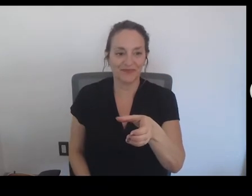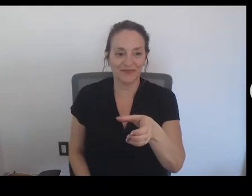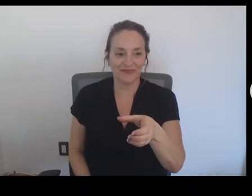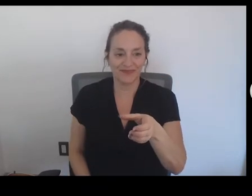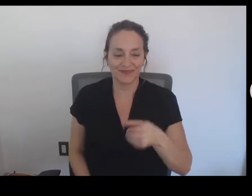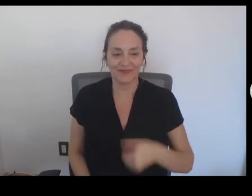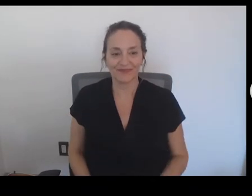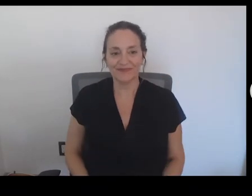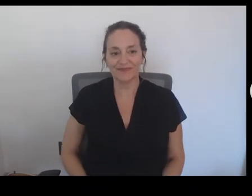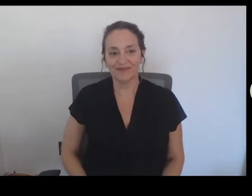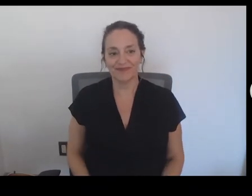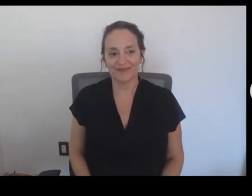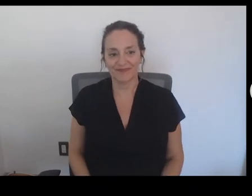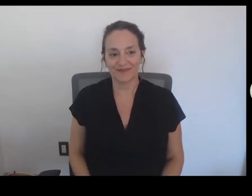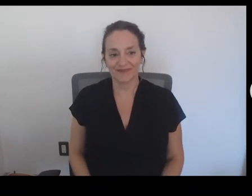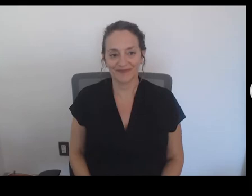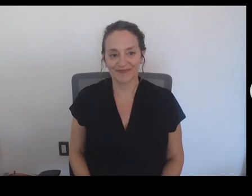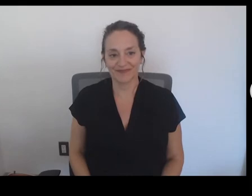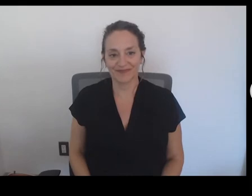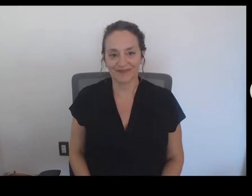Take your pencil or your pen